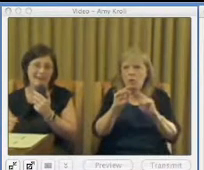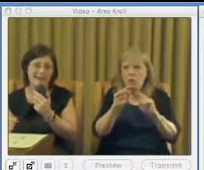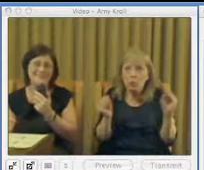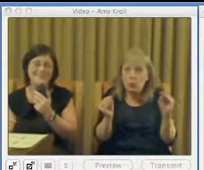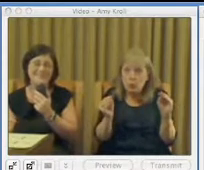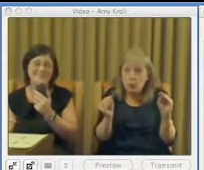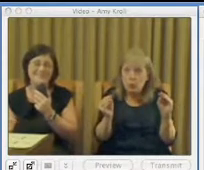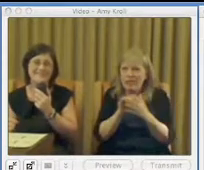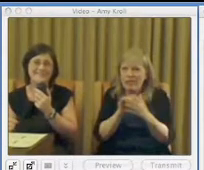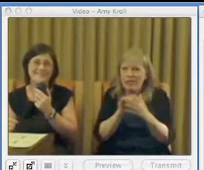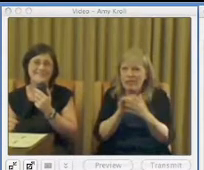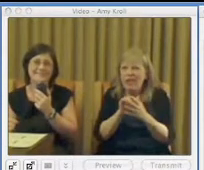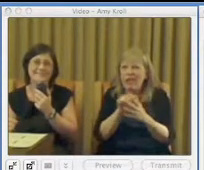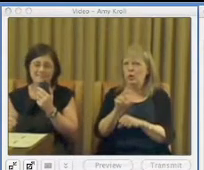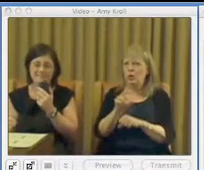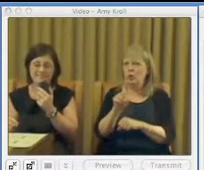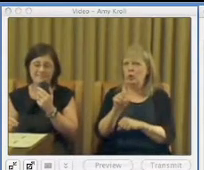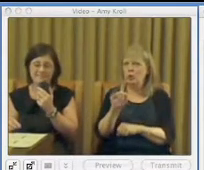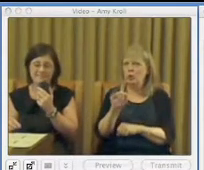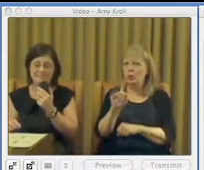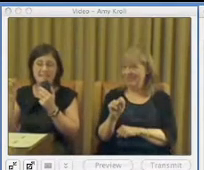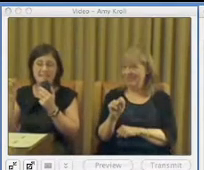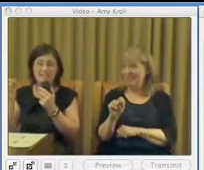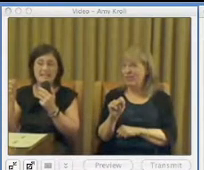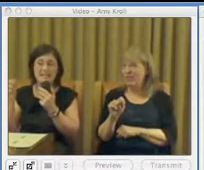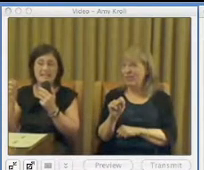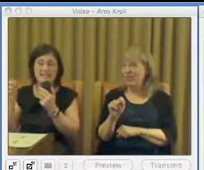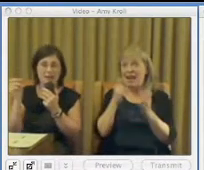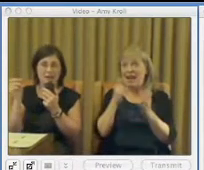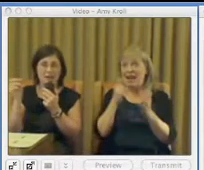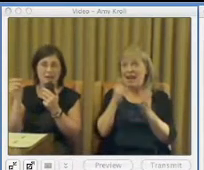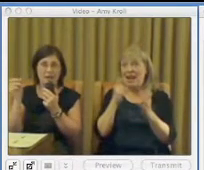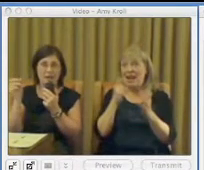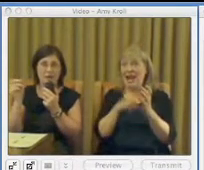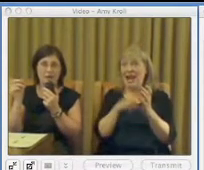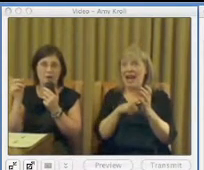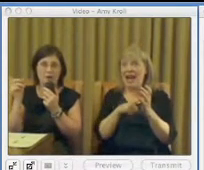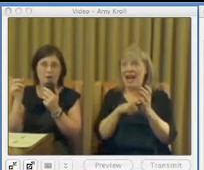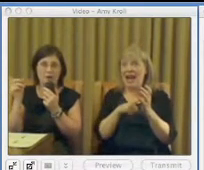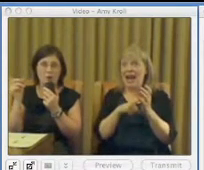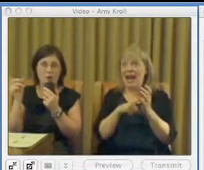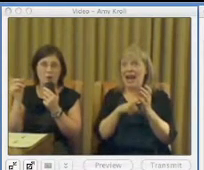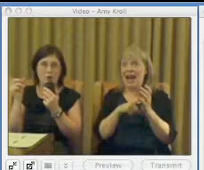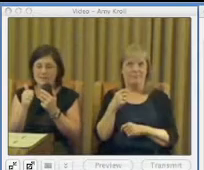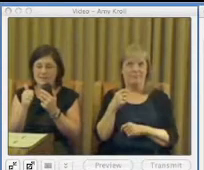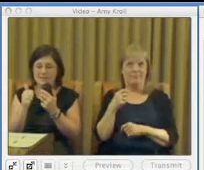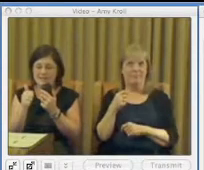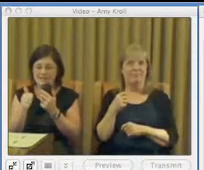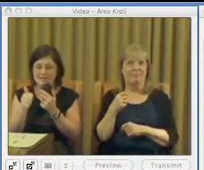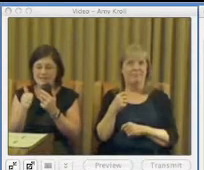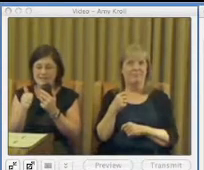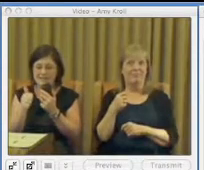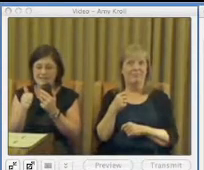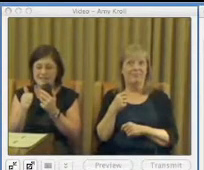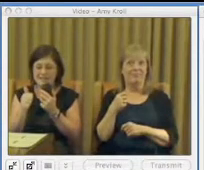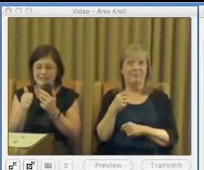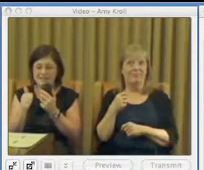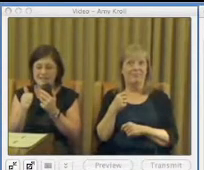that. Right? I can see Gev in the corner here nodding, so that's a good